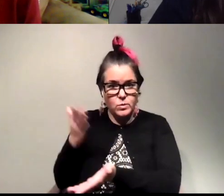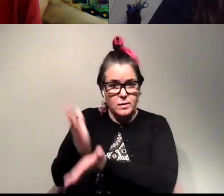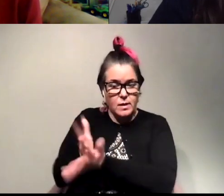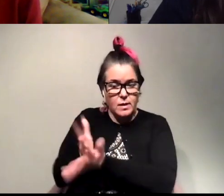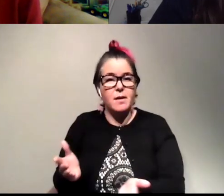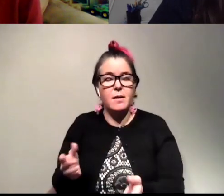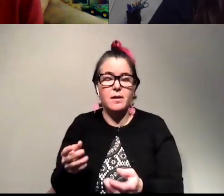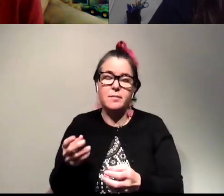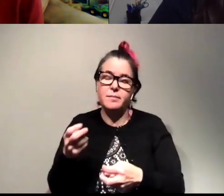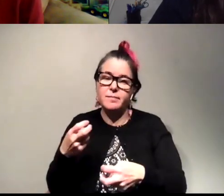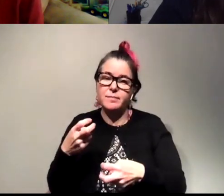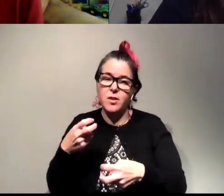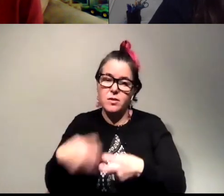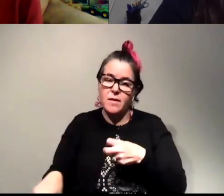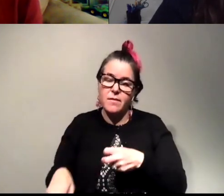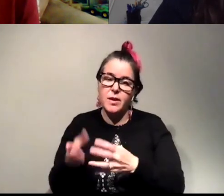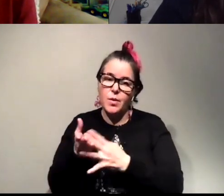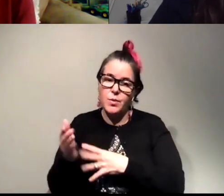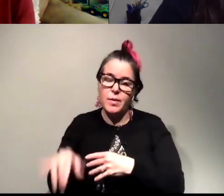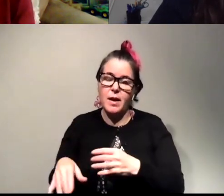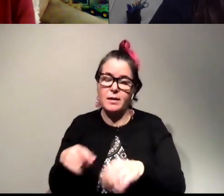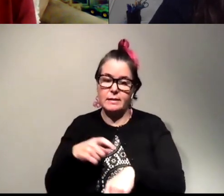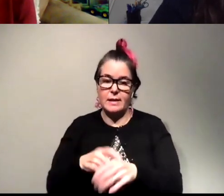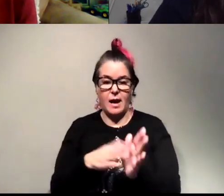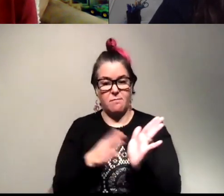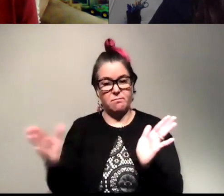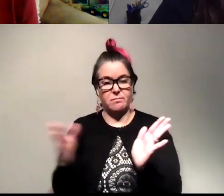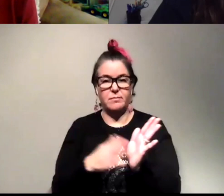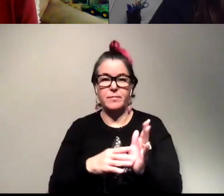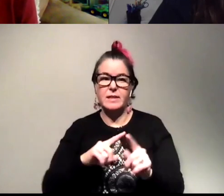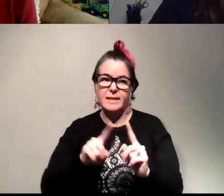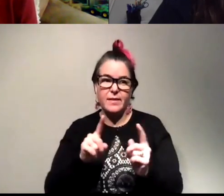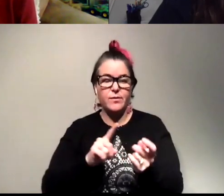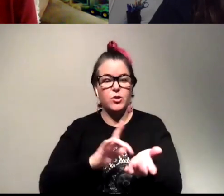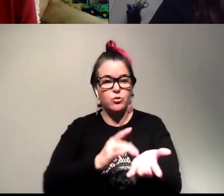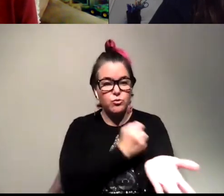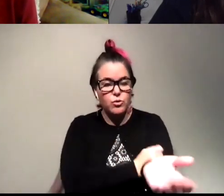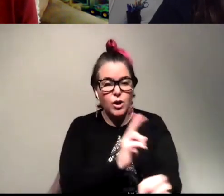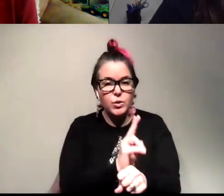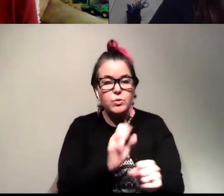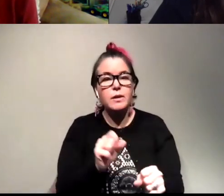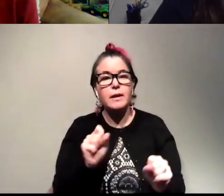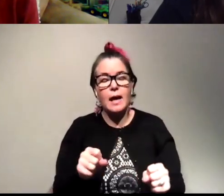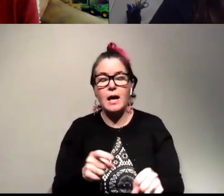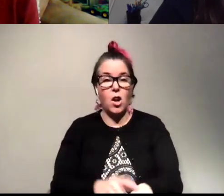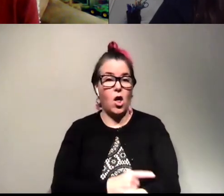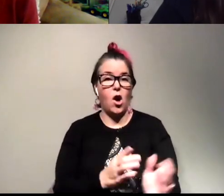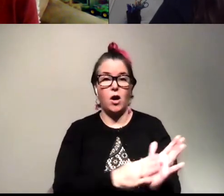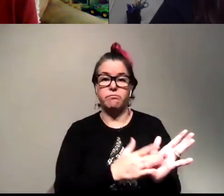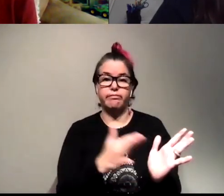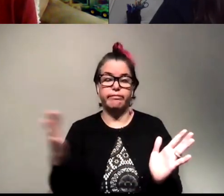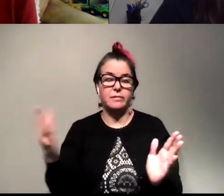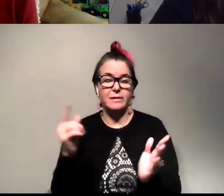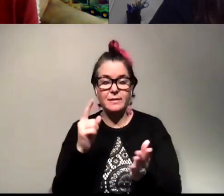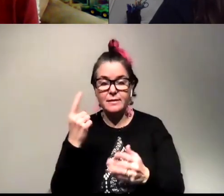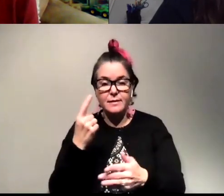really difficult to get through that. And that period of time for different drug users can be really long, from days to weeks